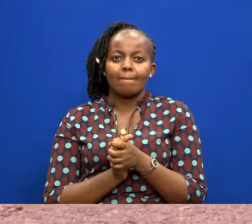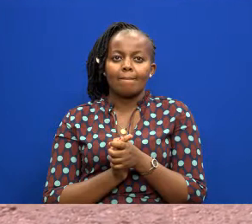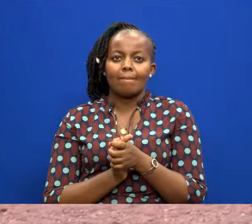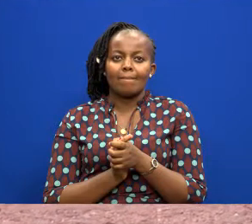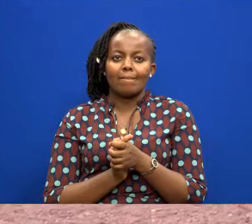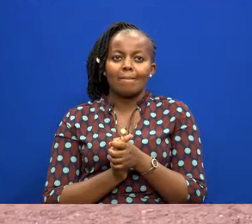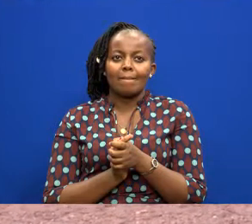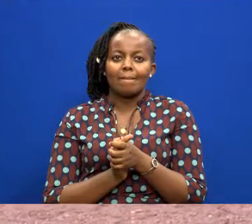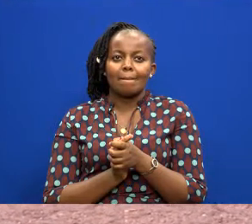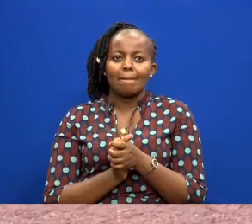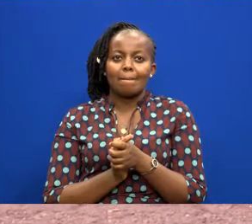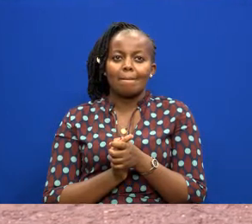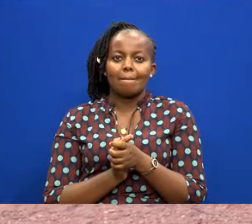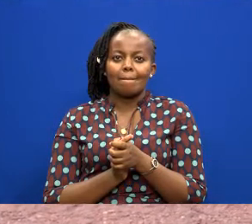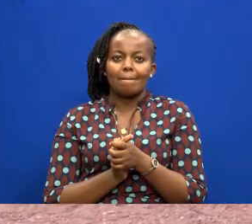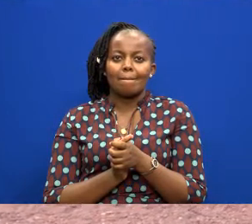On